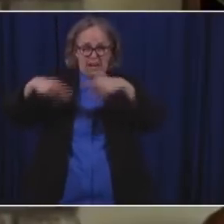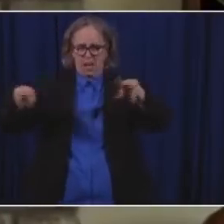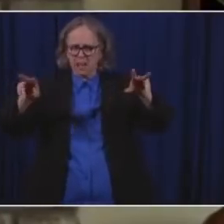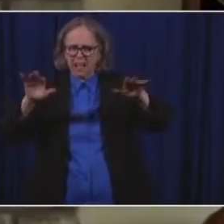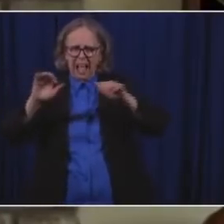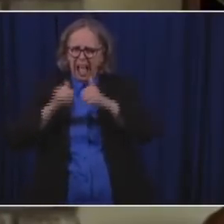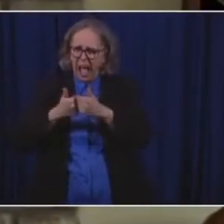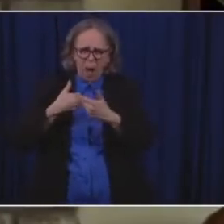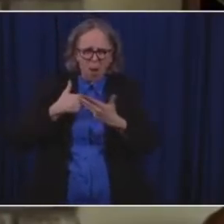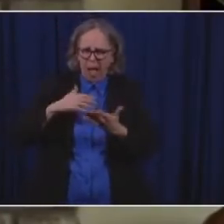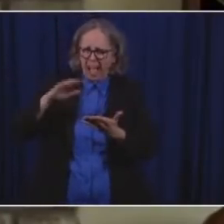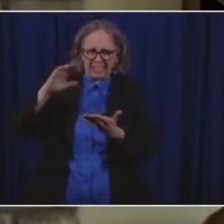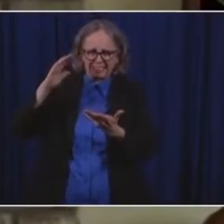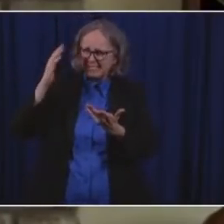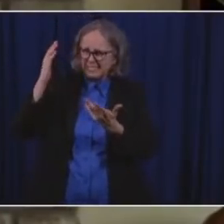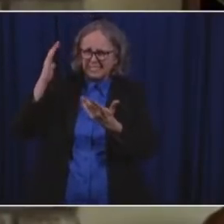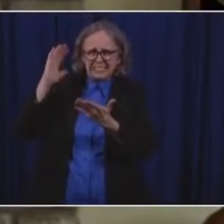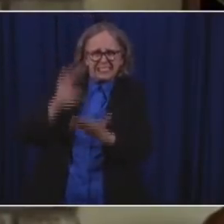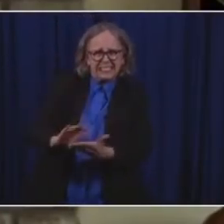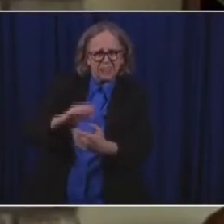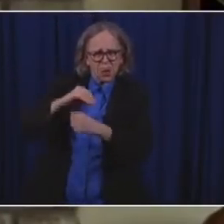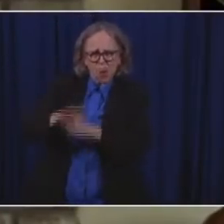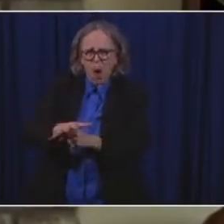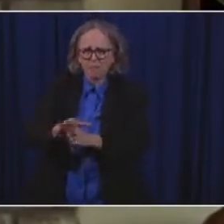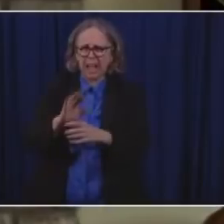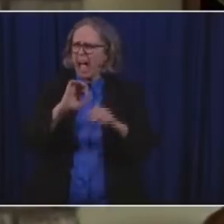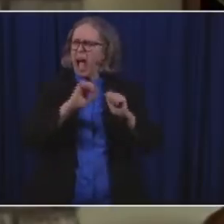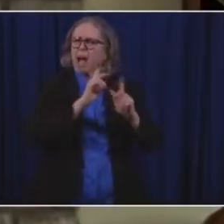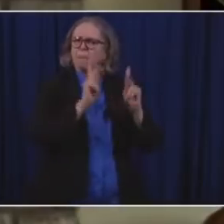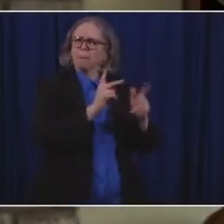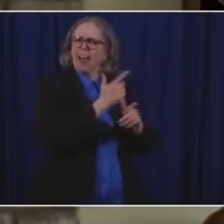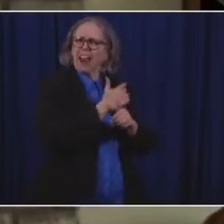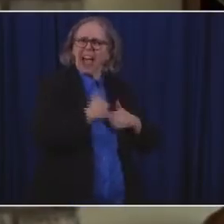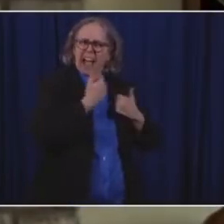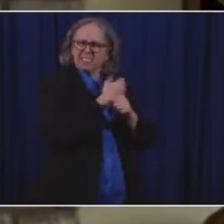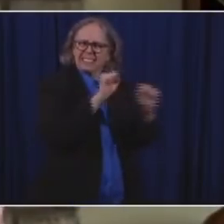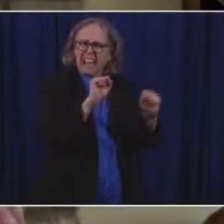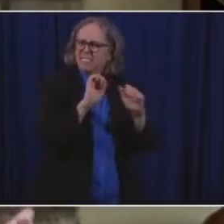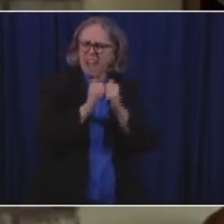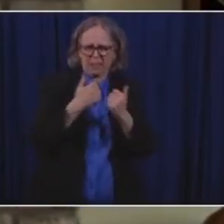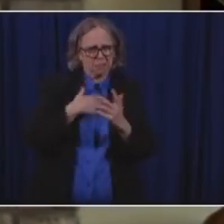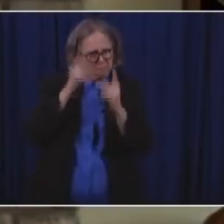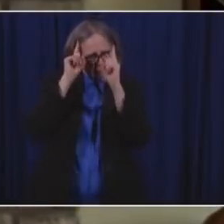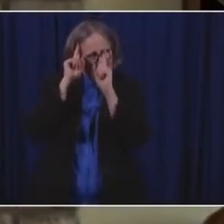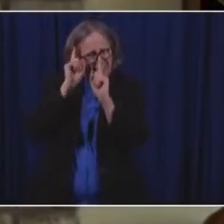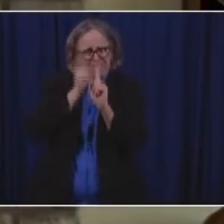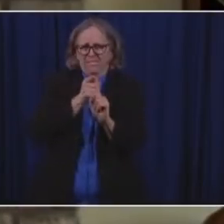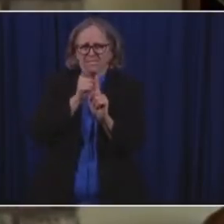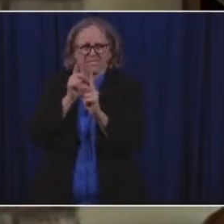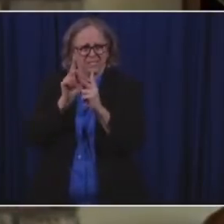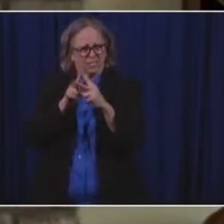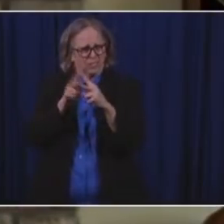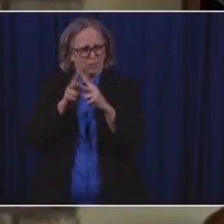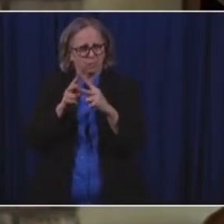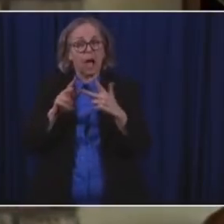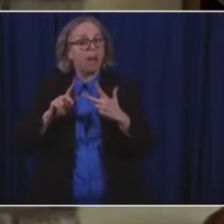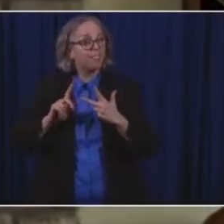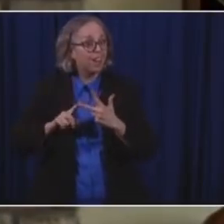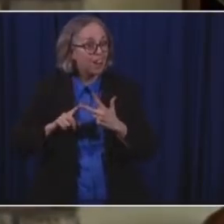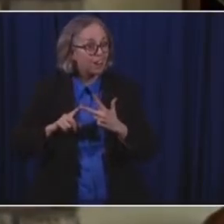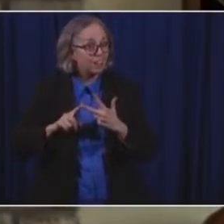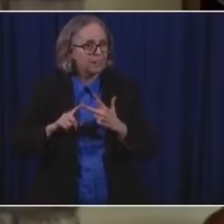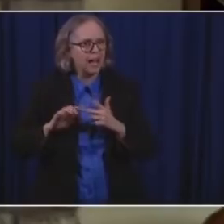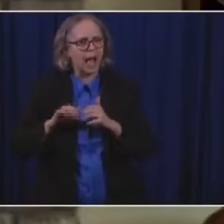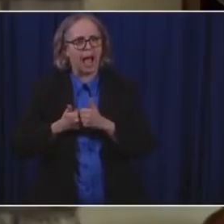virus, how do we save lives. These are two things that are very important. The third thing is how do we keep our